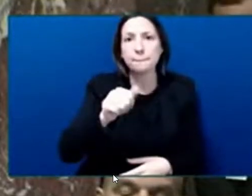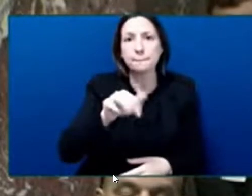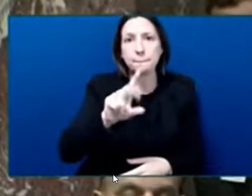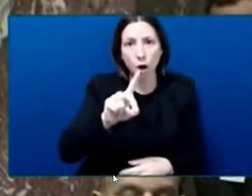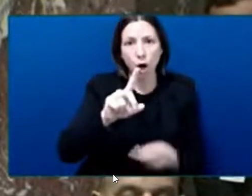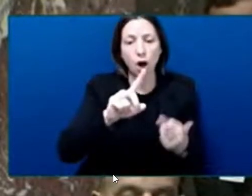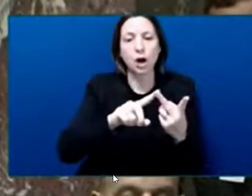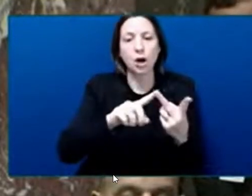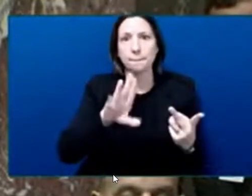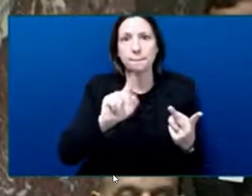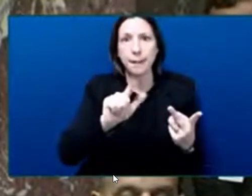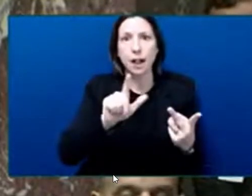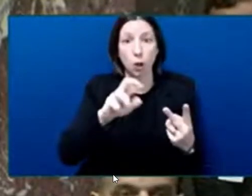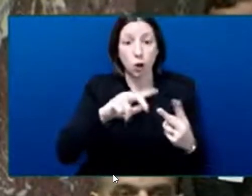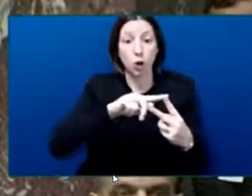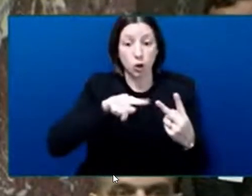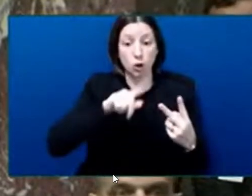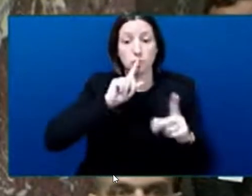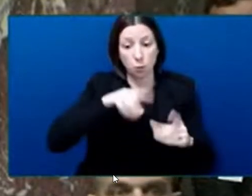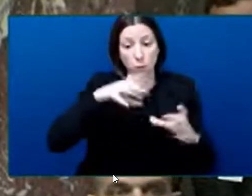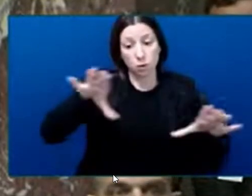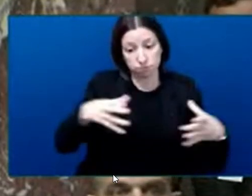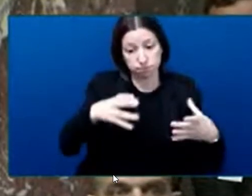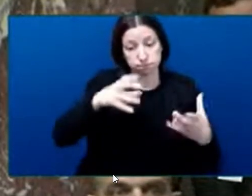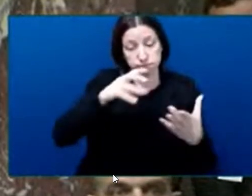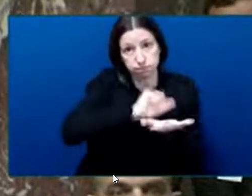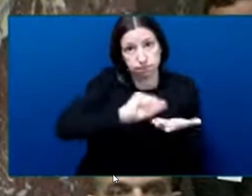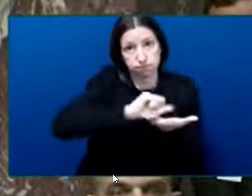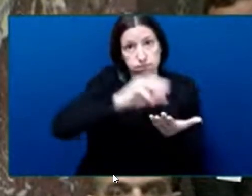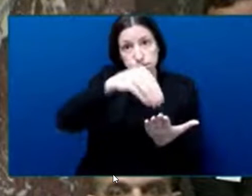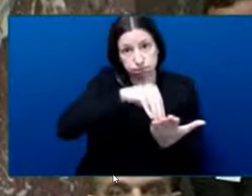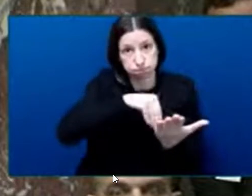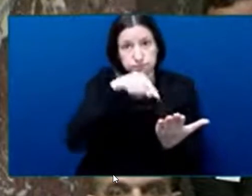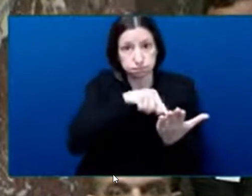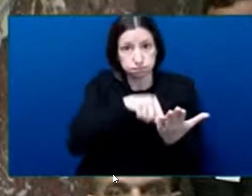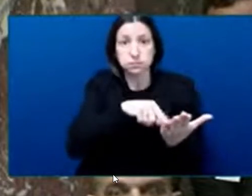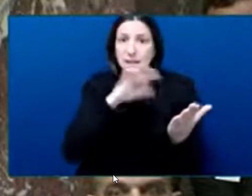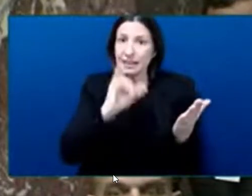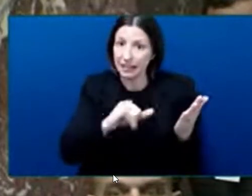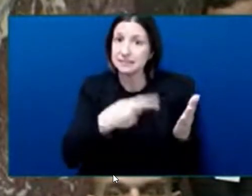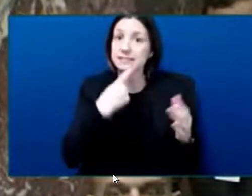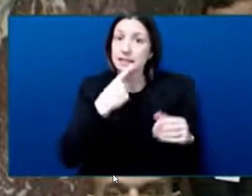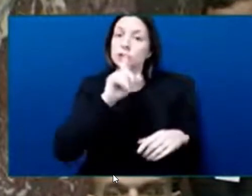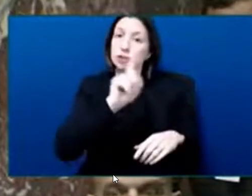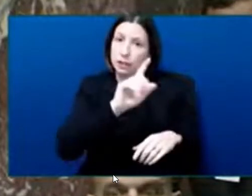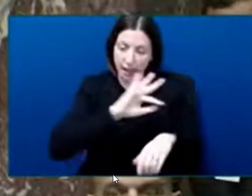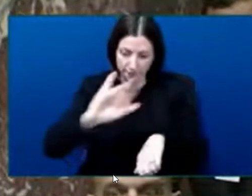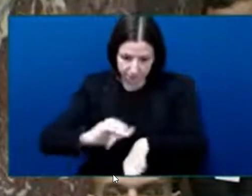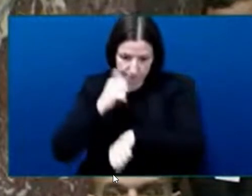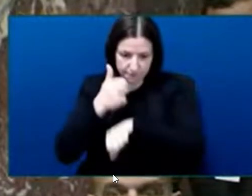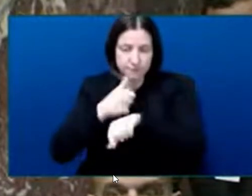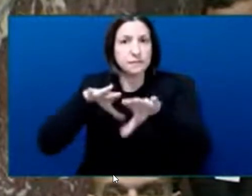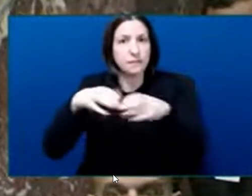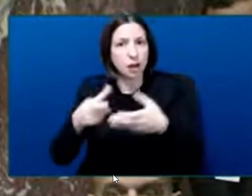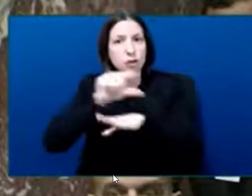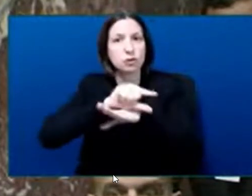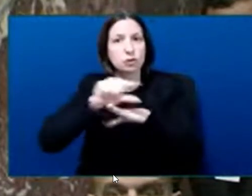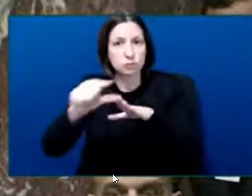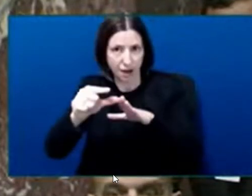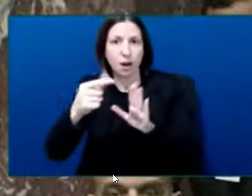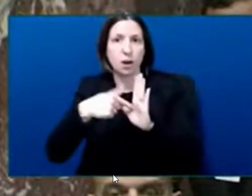in their recommendations, and that would be for a dedicated Crown Counsel. That is an area that's under active